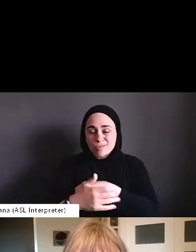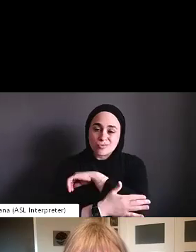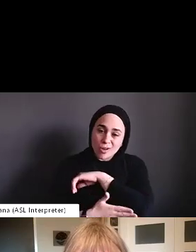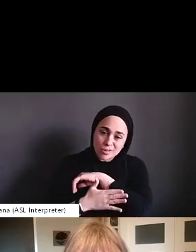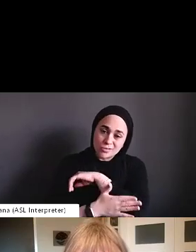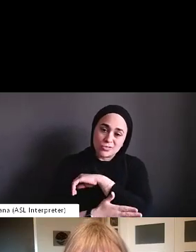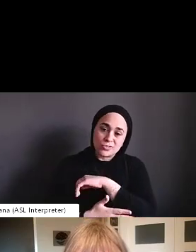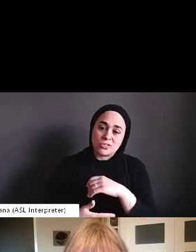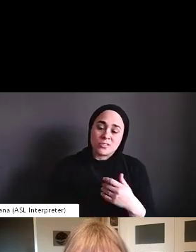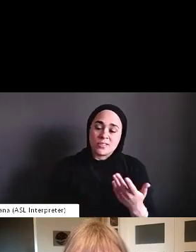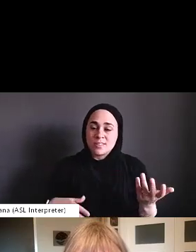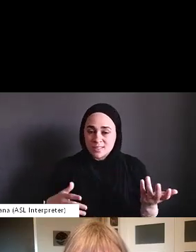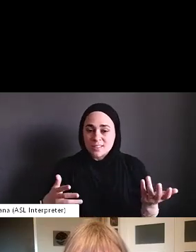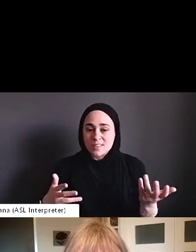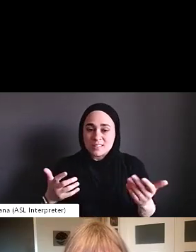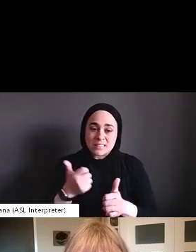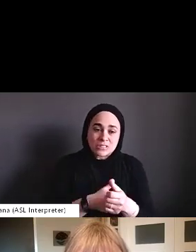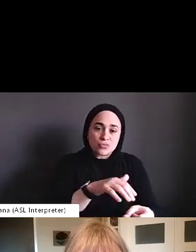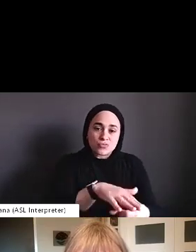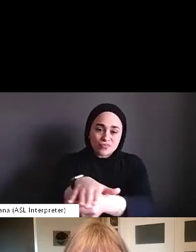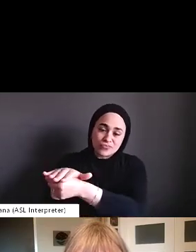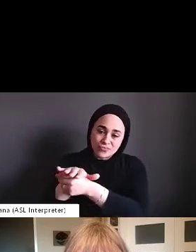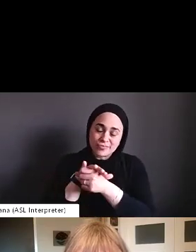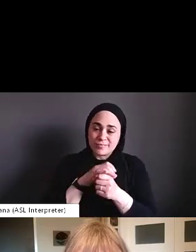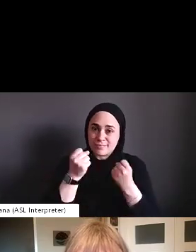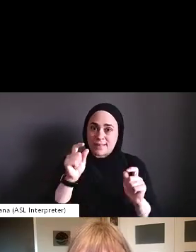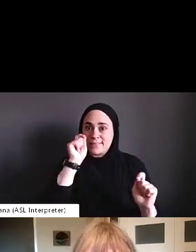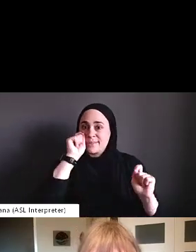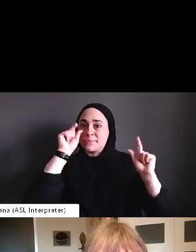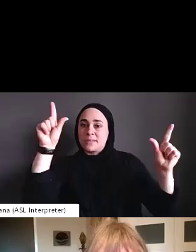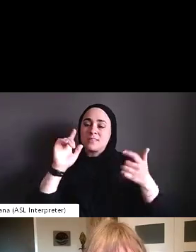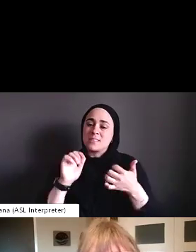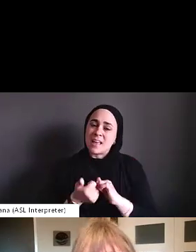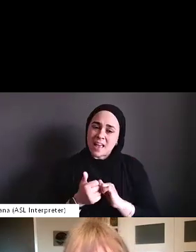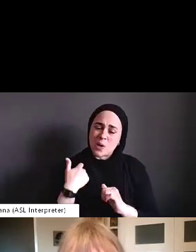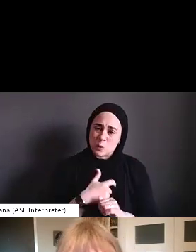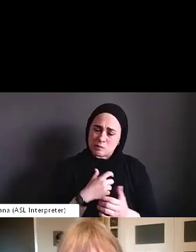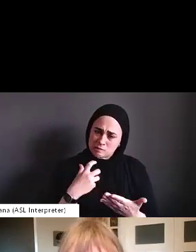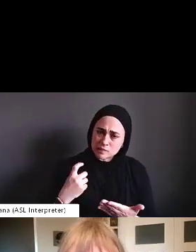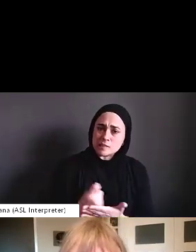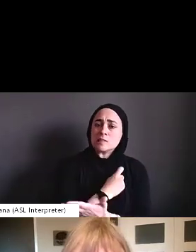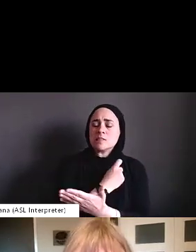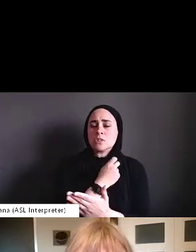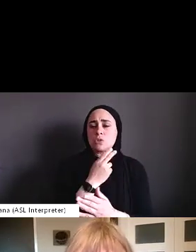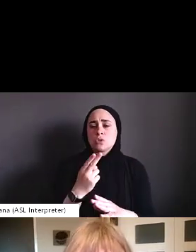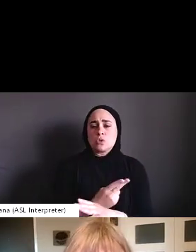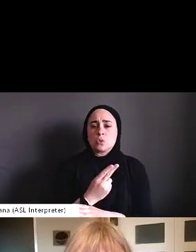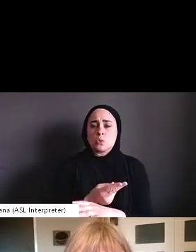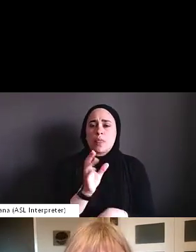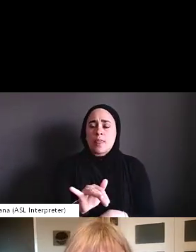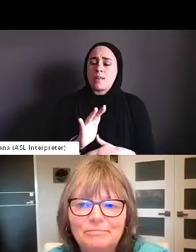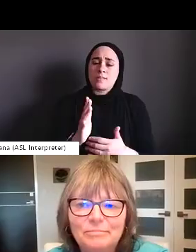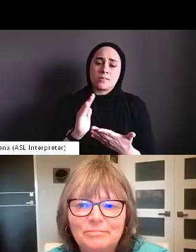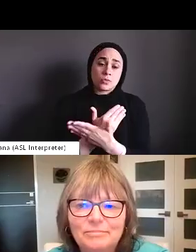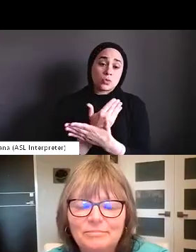In every writing, there are lots of surprises. How do we capitalize on this? How can new leaders,